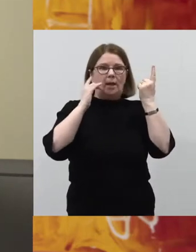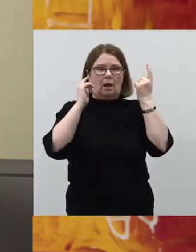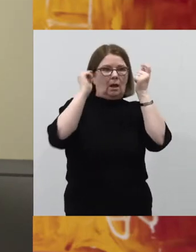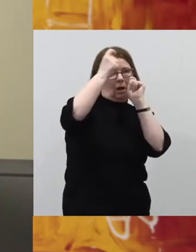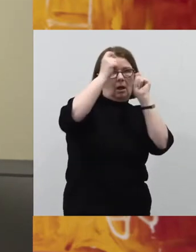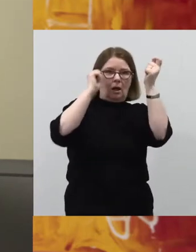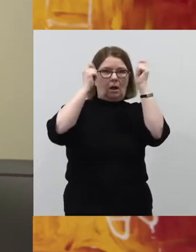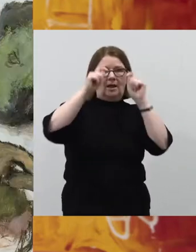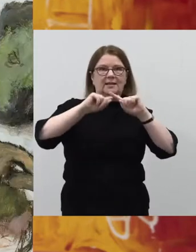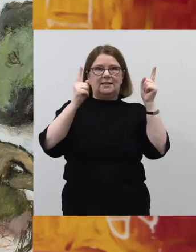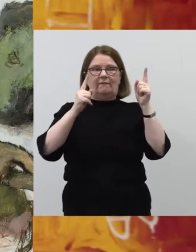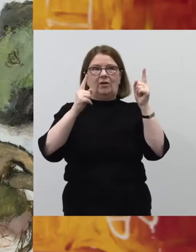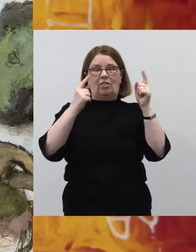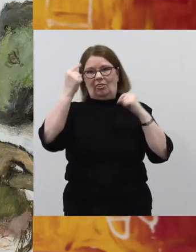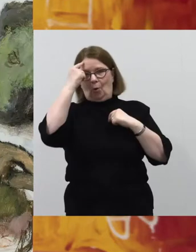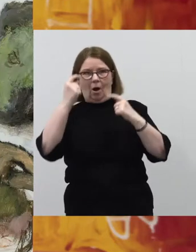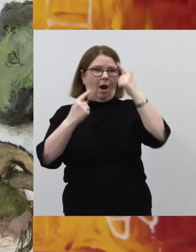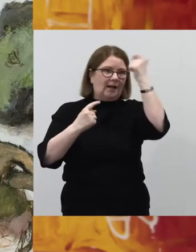their dark side.